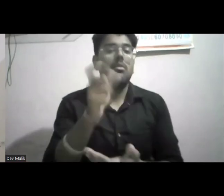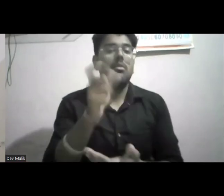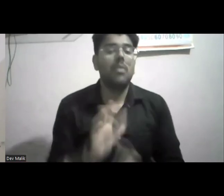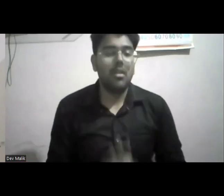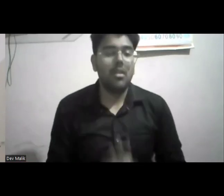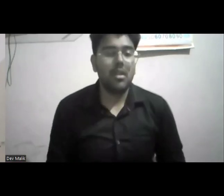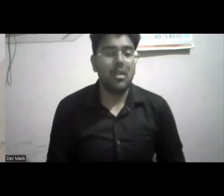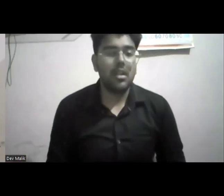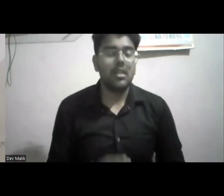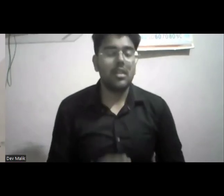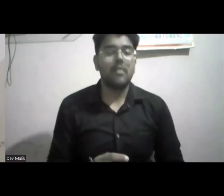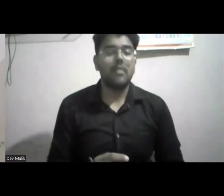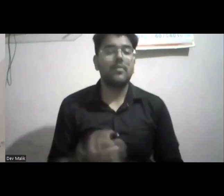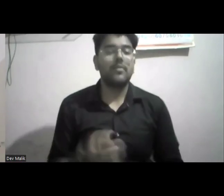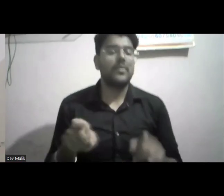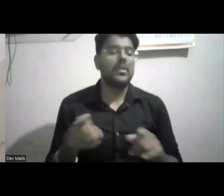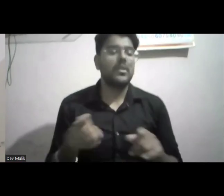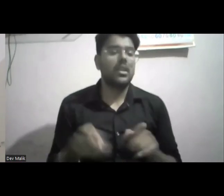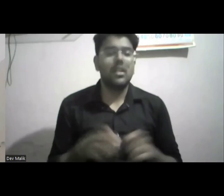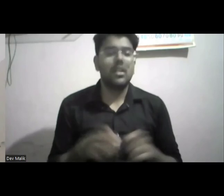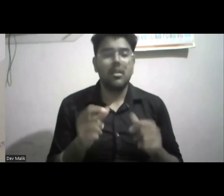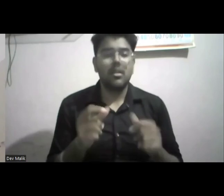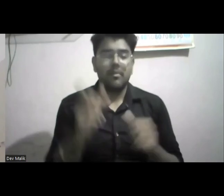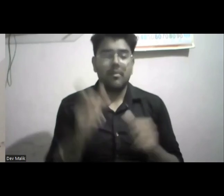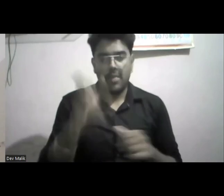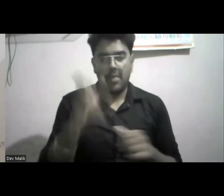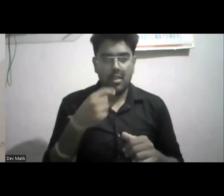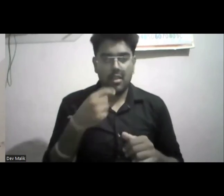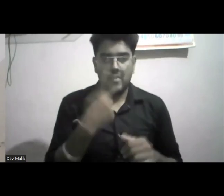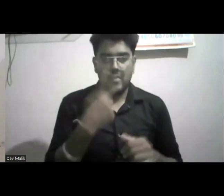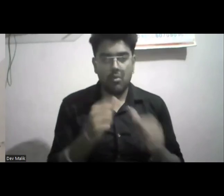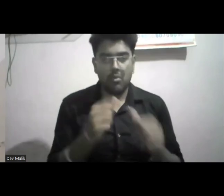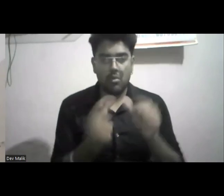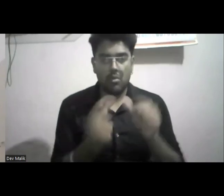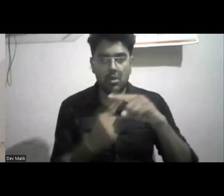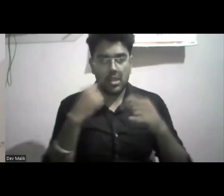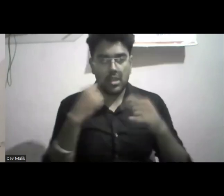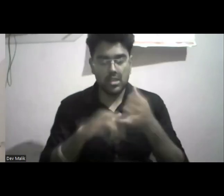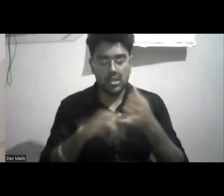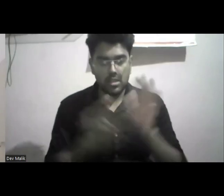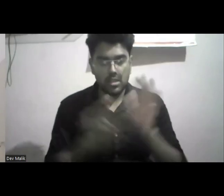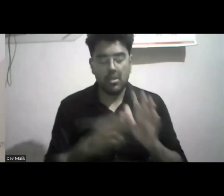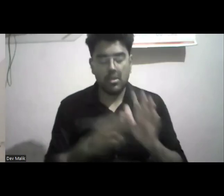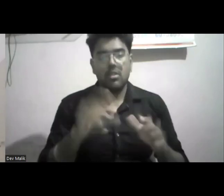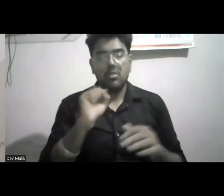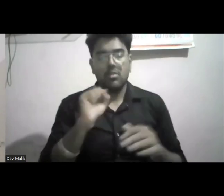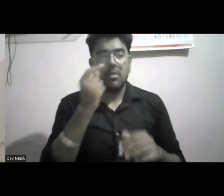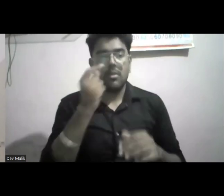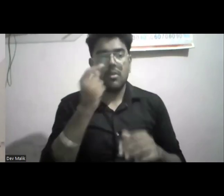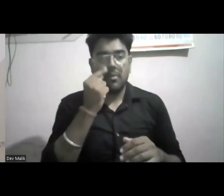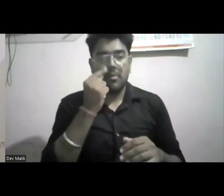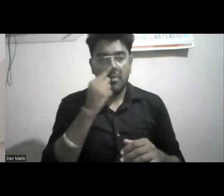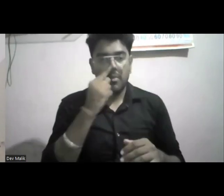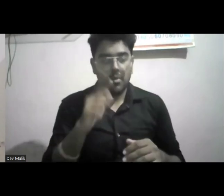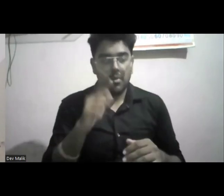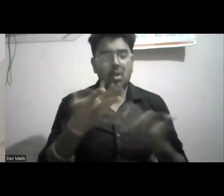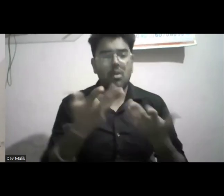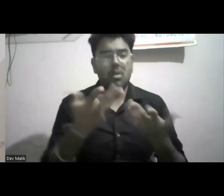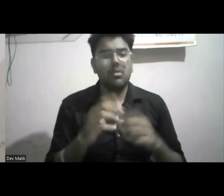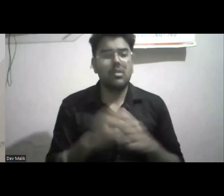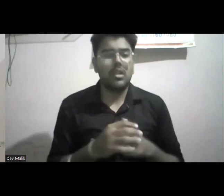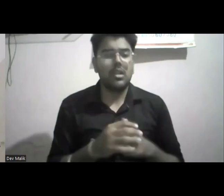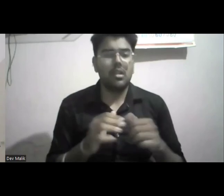Especially like, you know, somebody having autism, it would be either his mother, you know, or her mother, advocating for him or